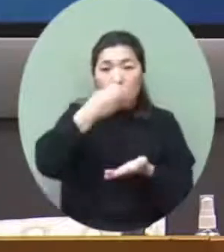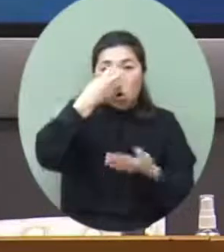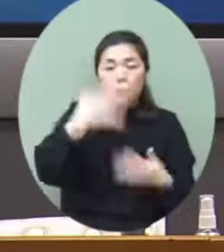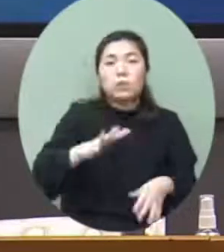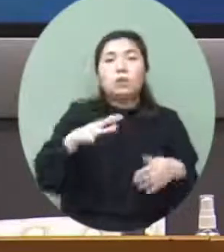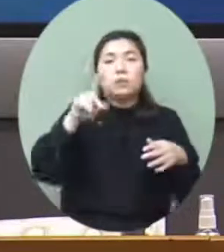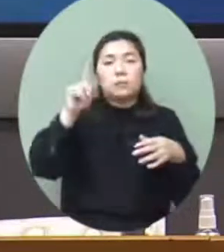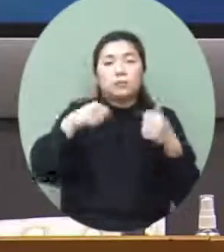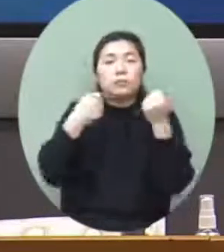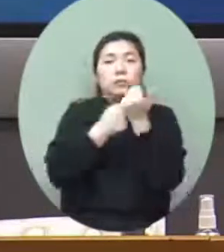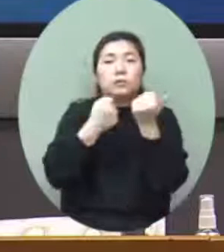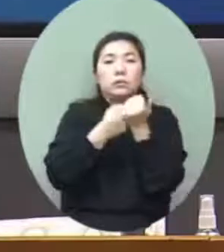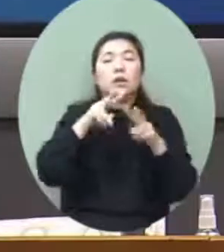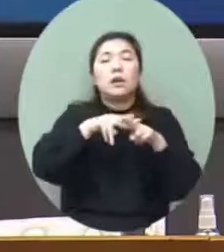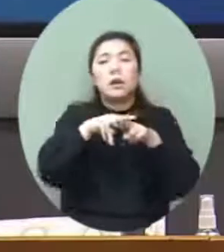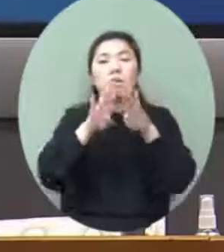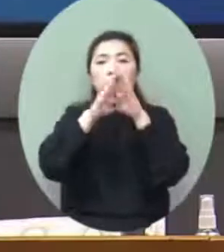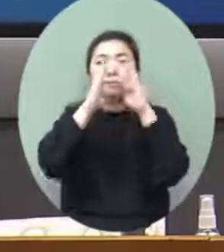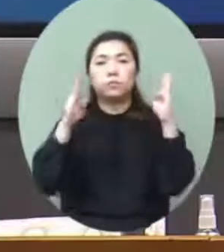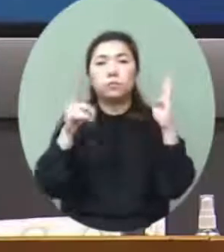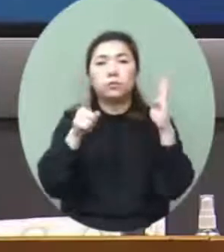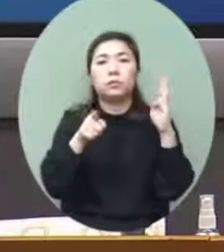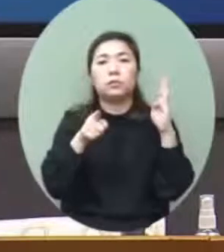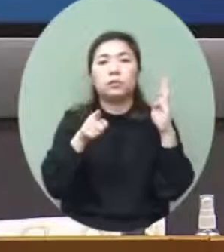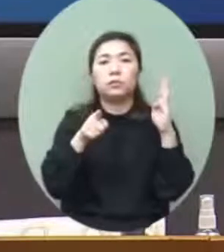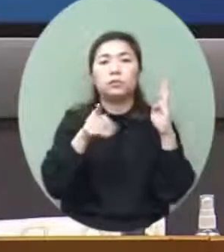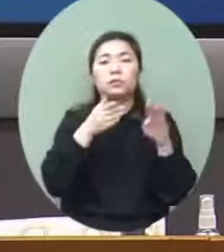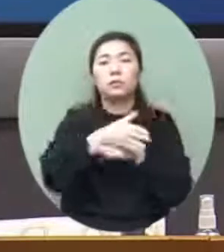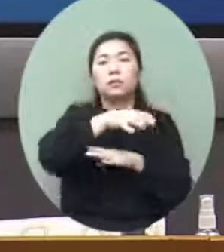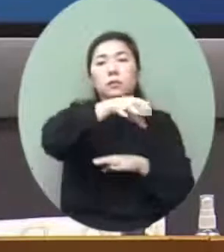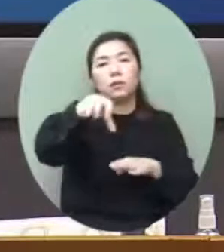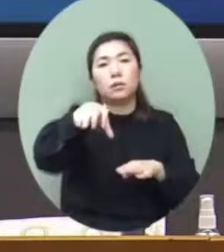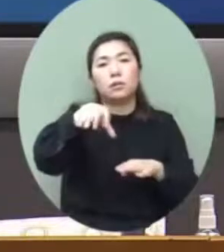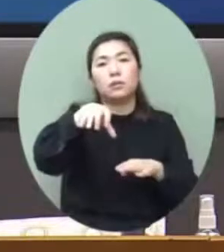After the support team arrived in Hong Kong, they would first